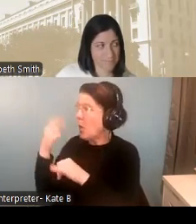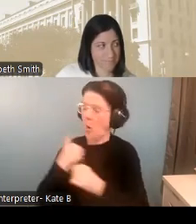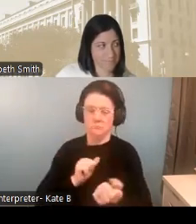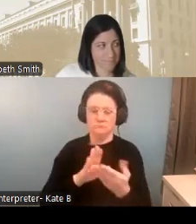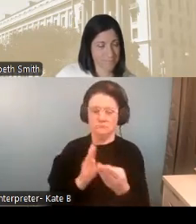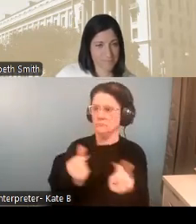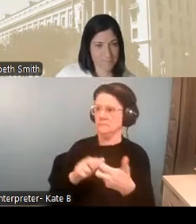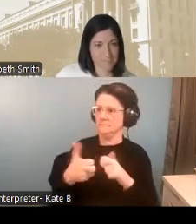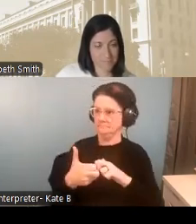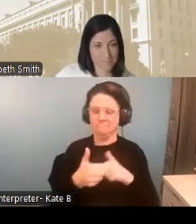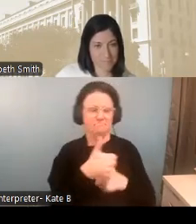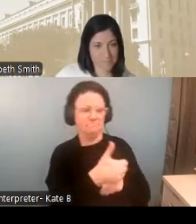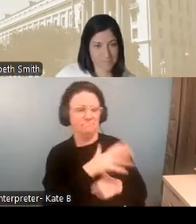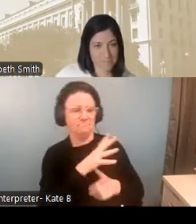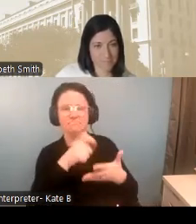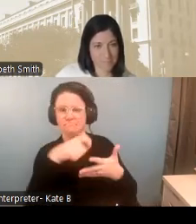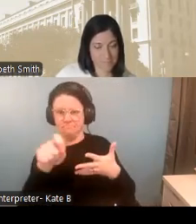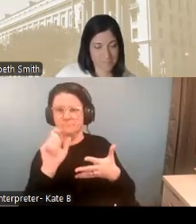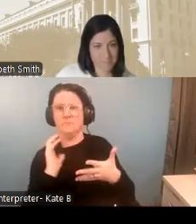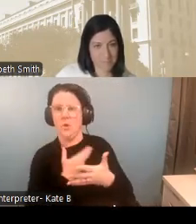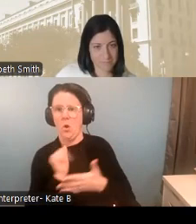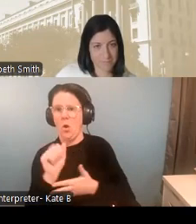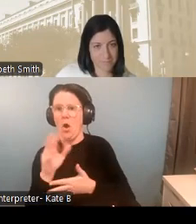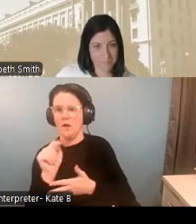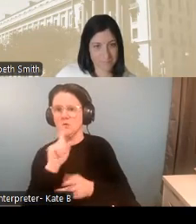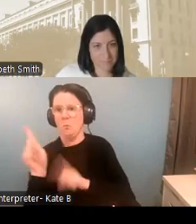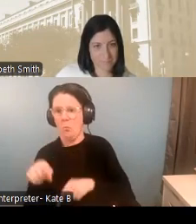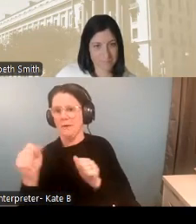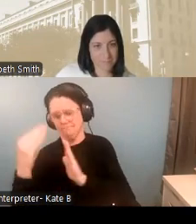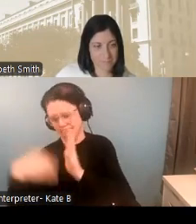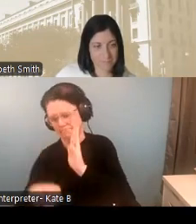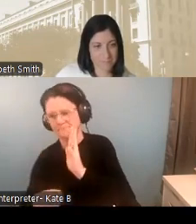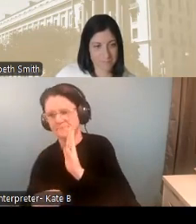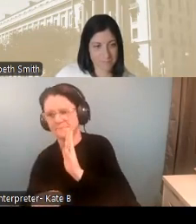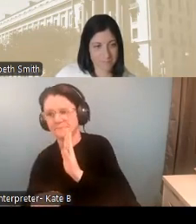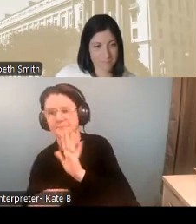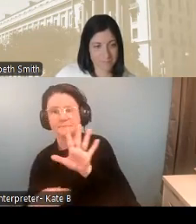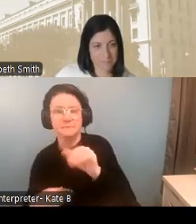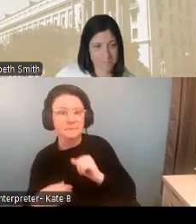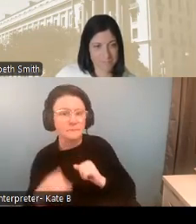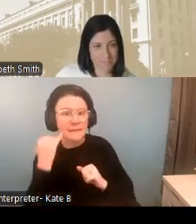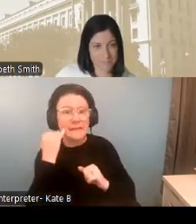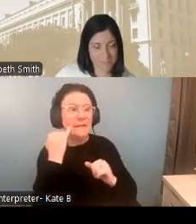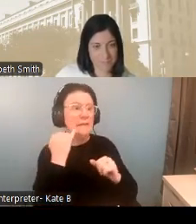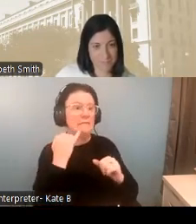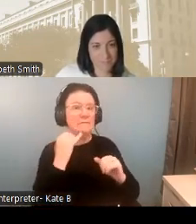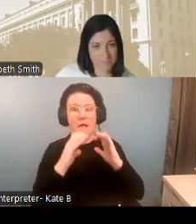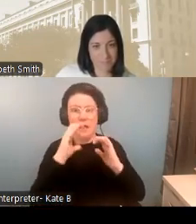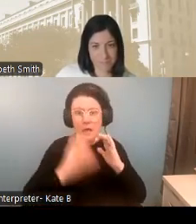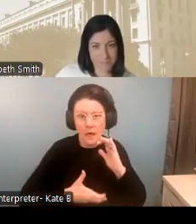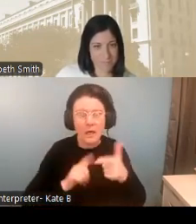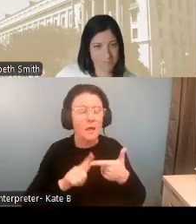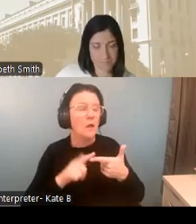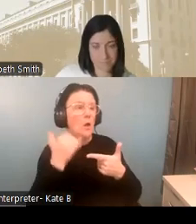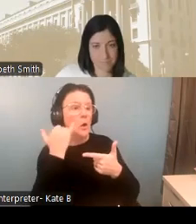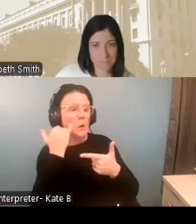will be able to incorporate that into our audit report. So anytime there is a miscommunication or something that